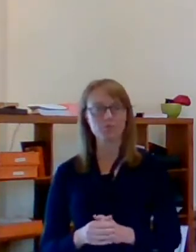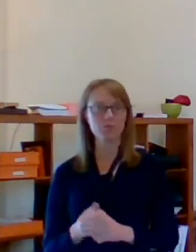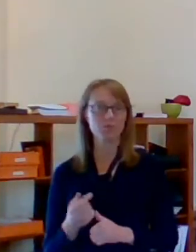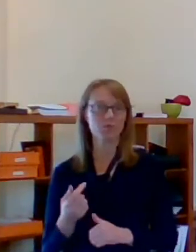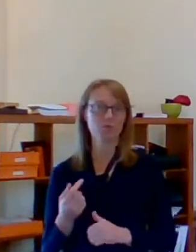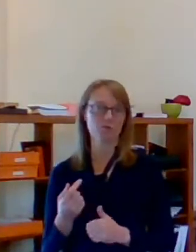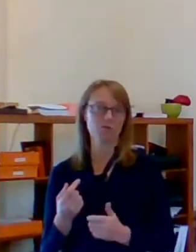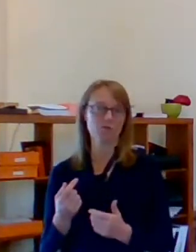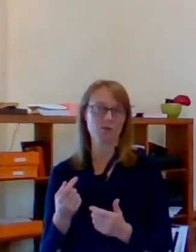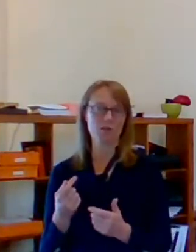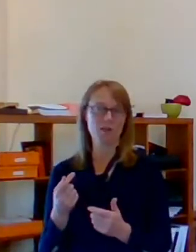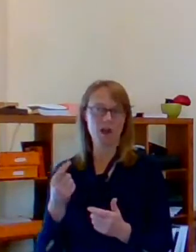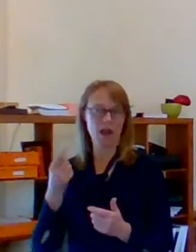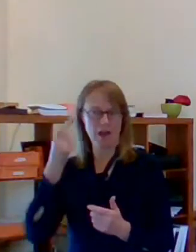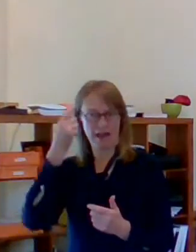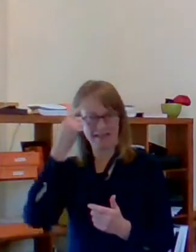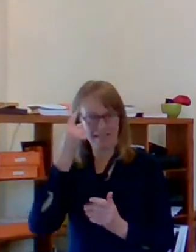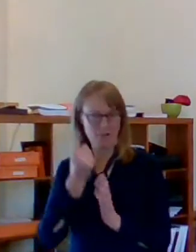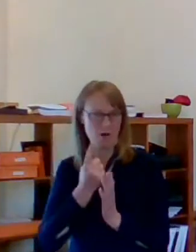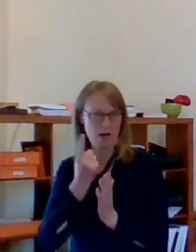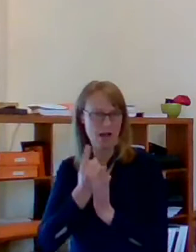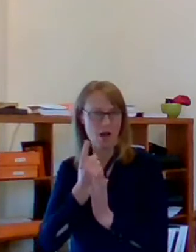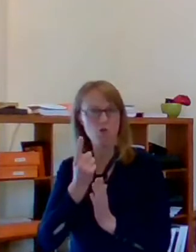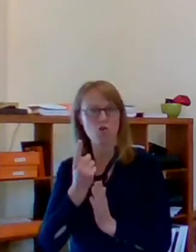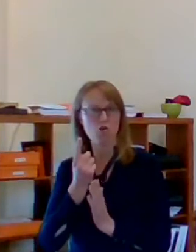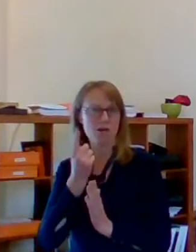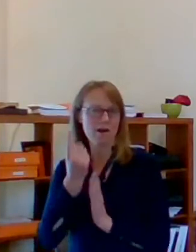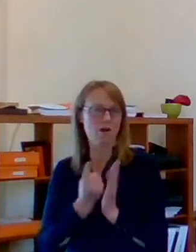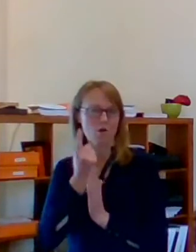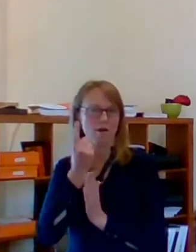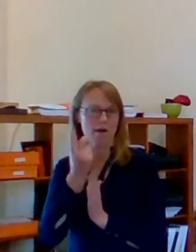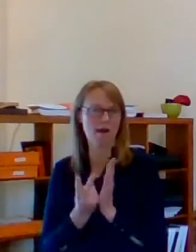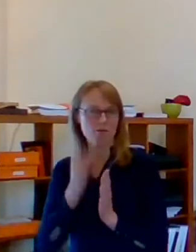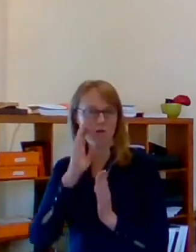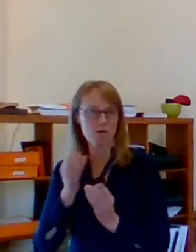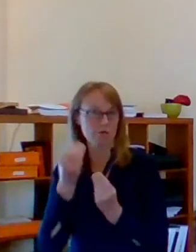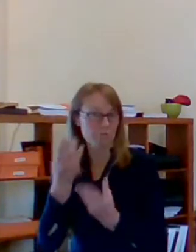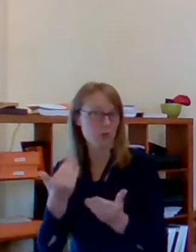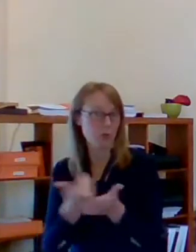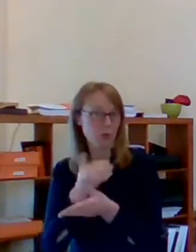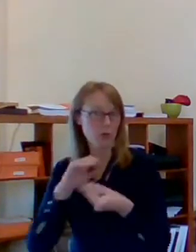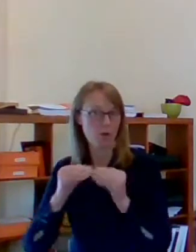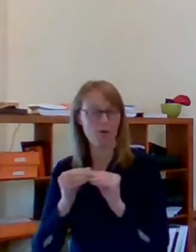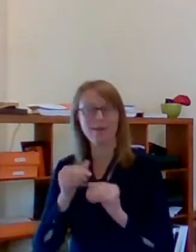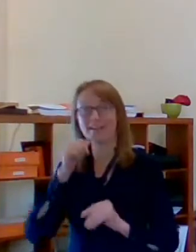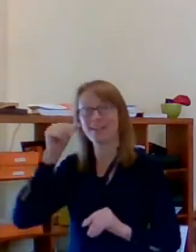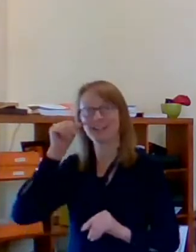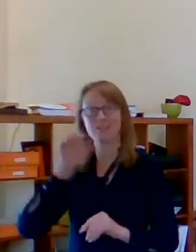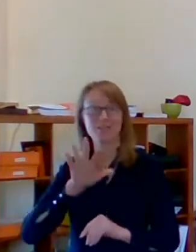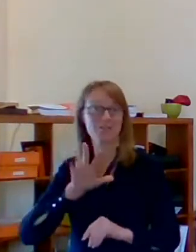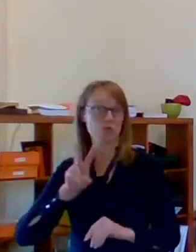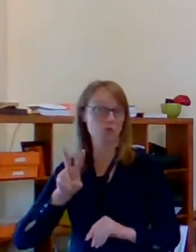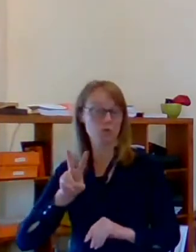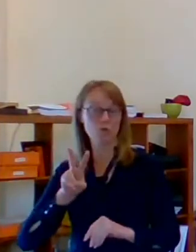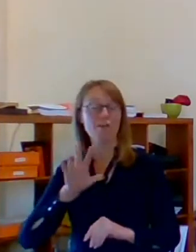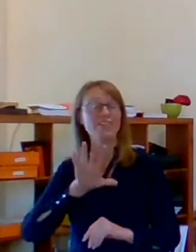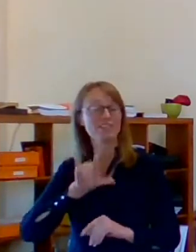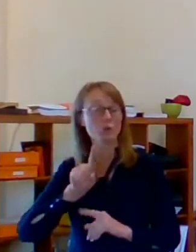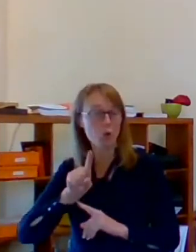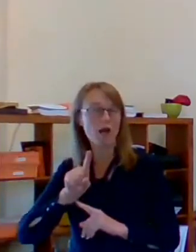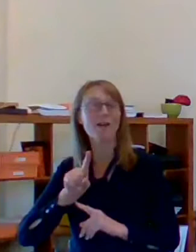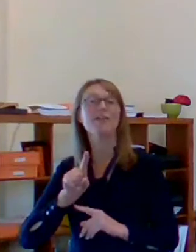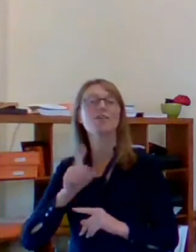we'll be out with the cases for today, but yesterday it was 51. The day before it was 66, 37,